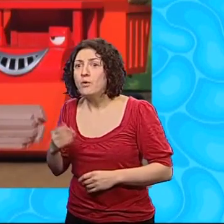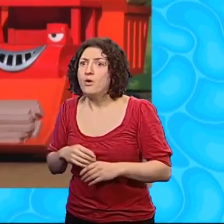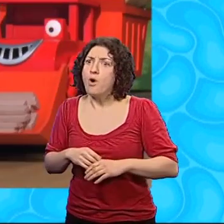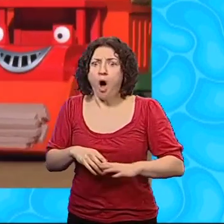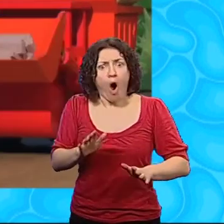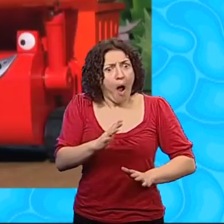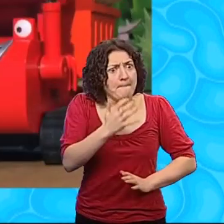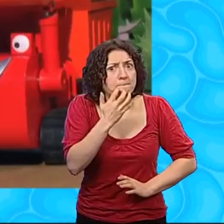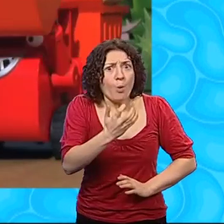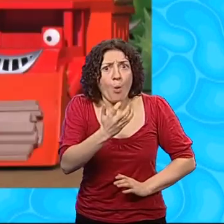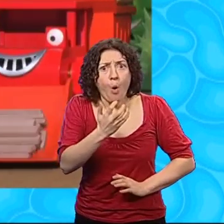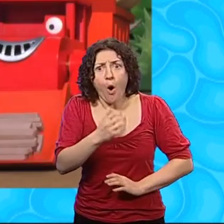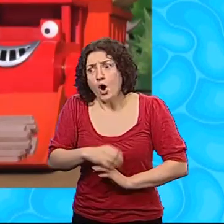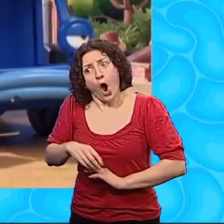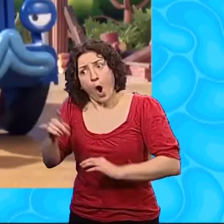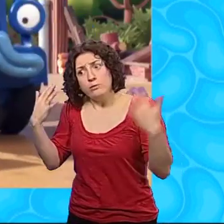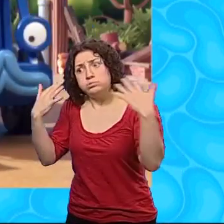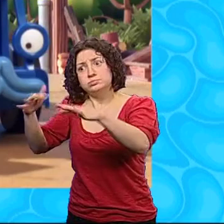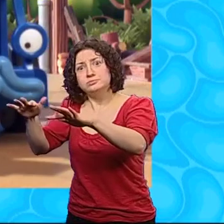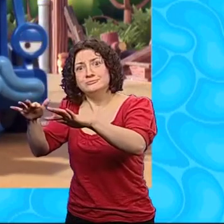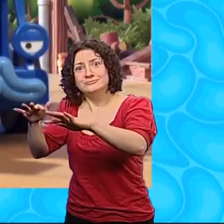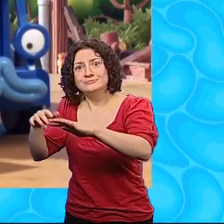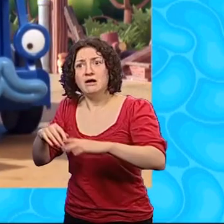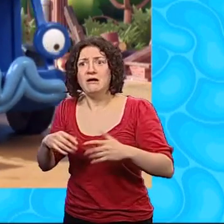miss that. Not when you're the star.